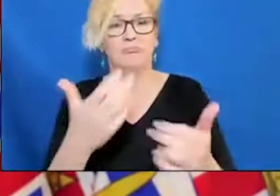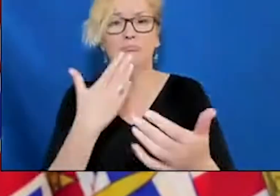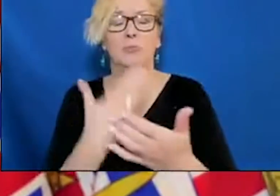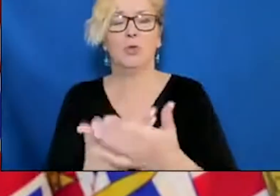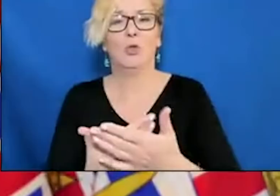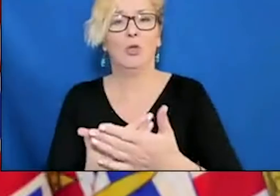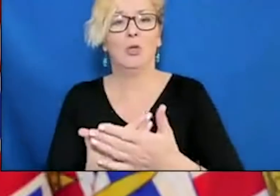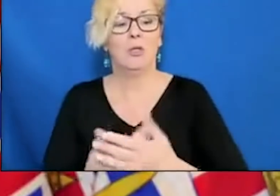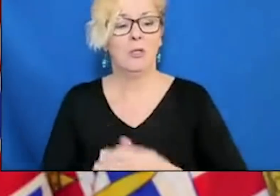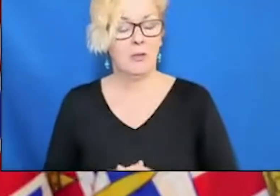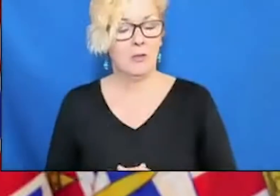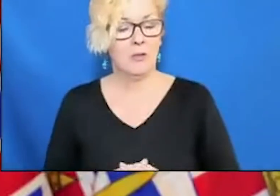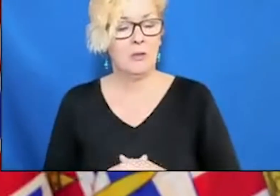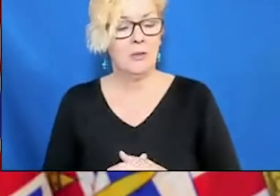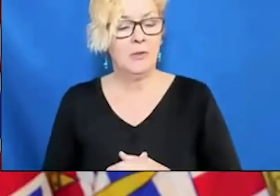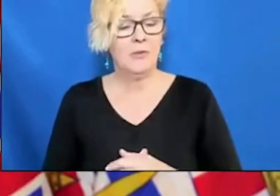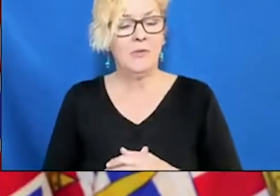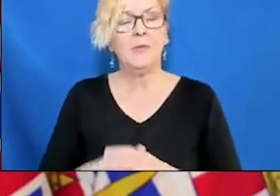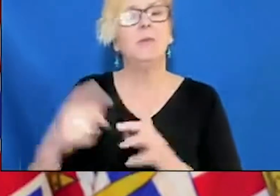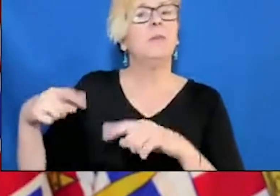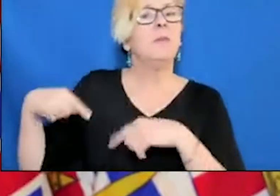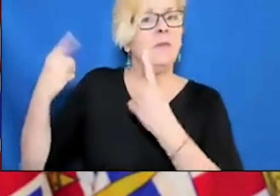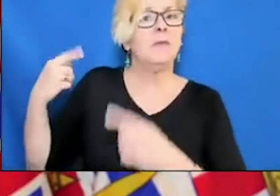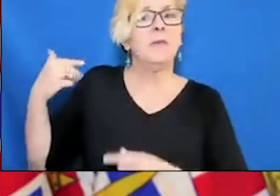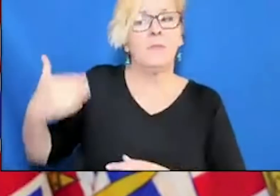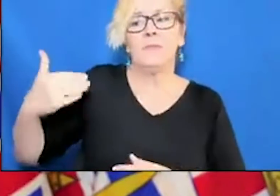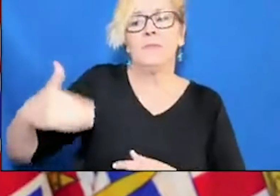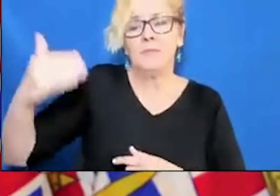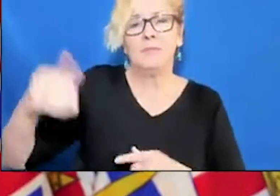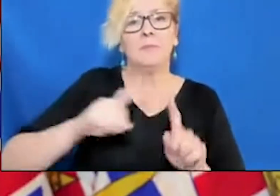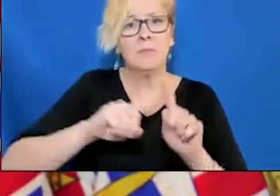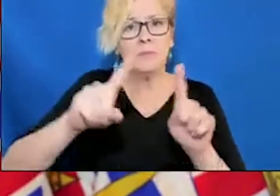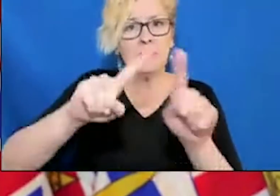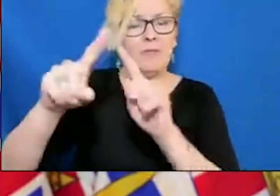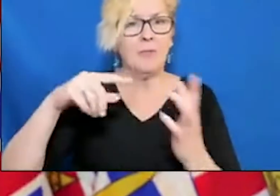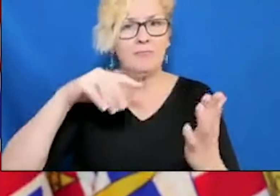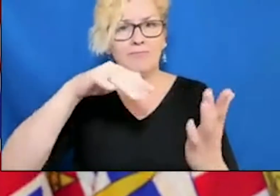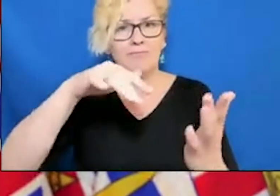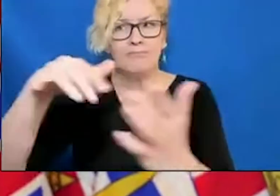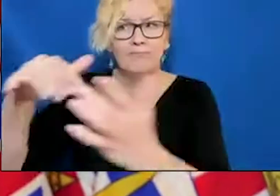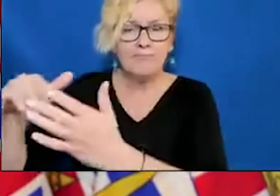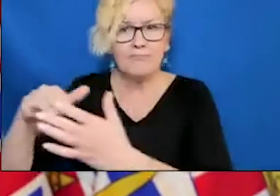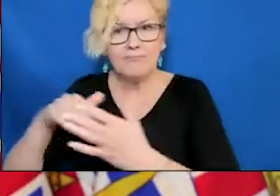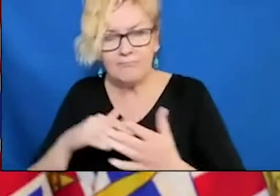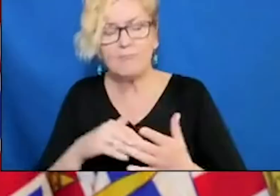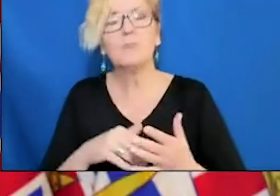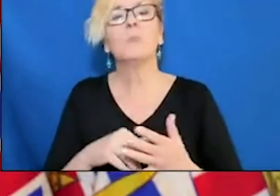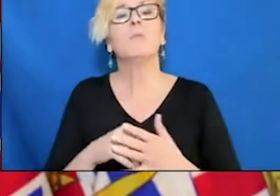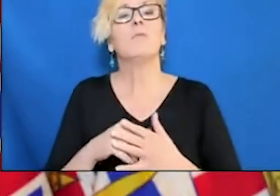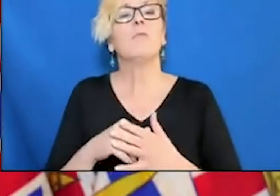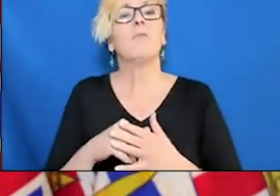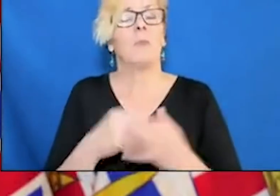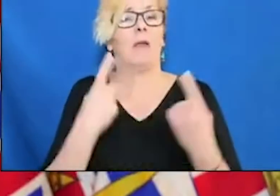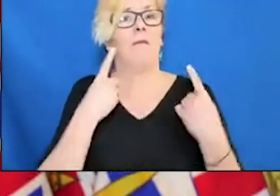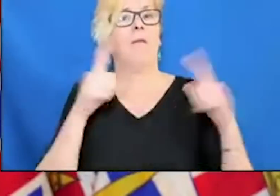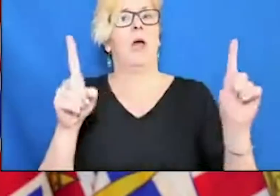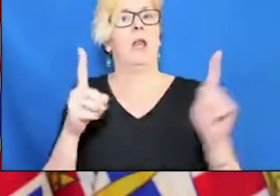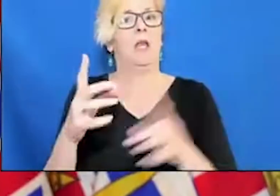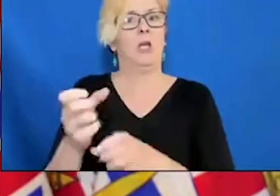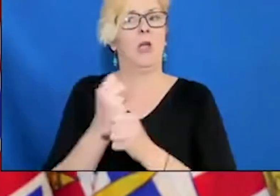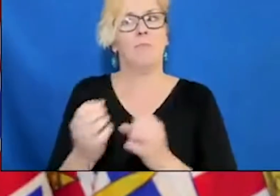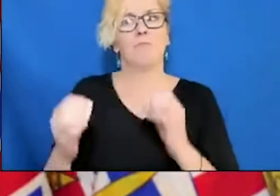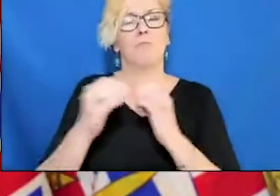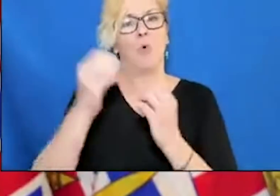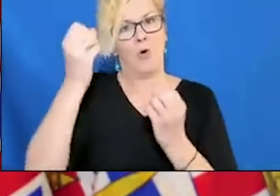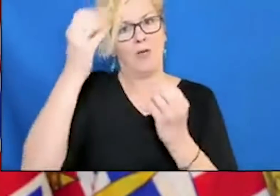done and how they were run. And this one is one that we know the US FDA has been waiting on. And it's very positive